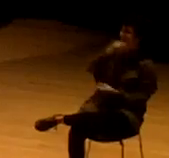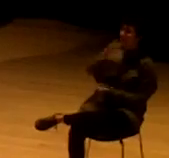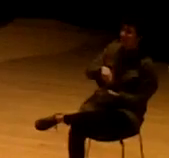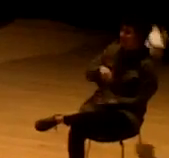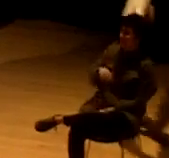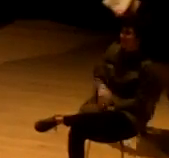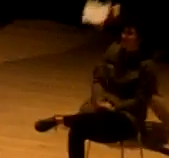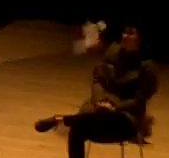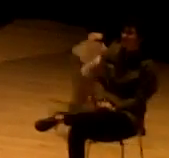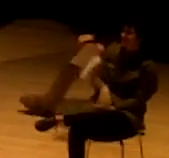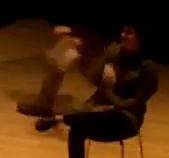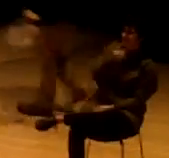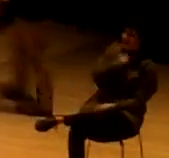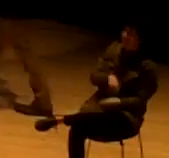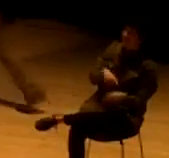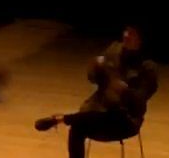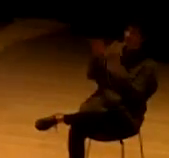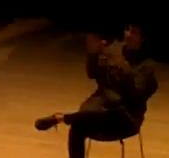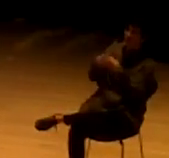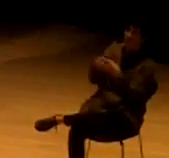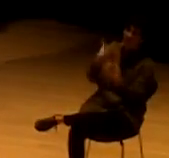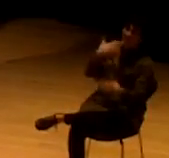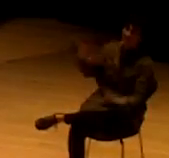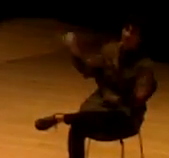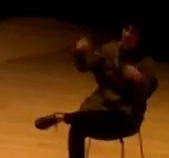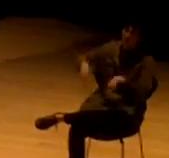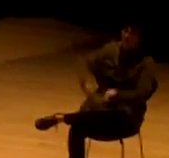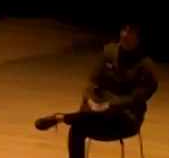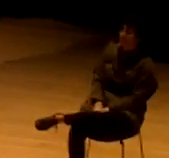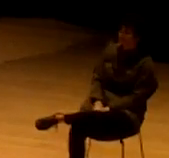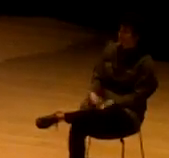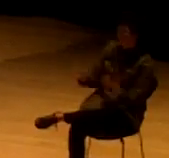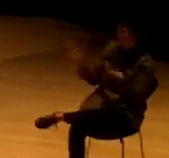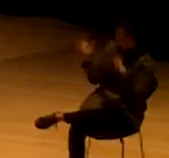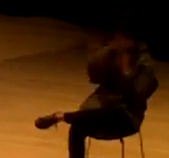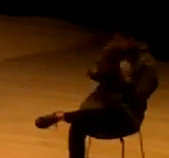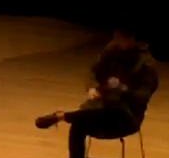That's terrific. Thank you all for coming. Thank you so much. Thank you. Thank you.